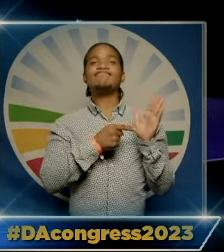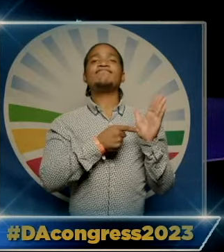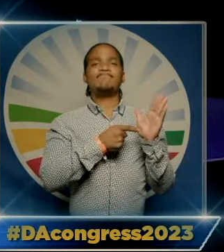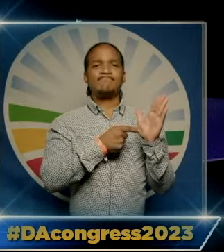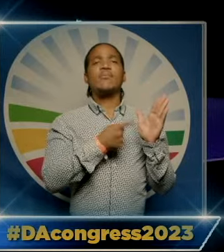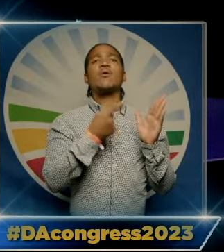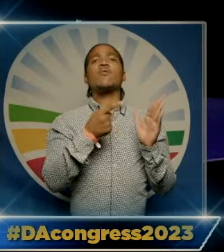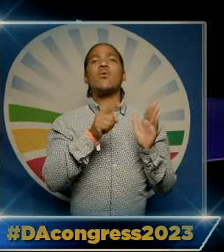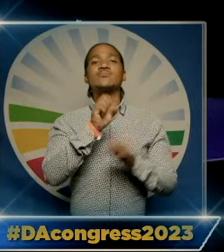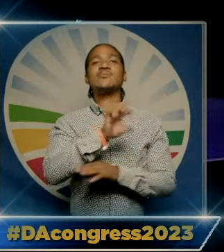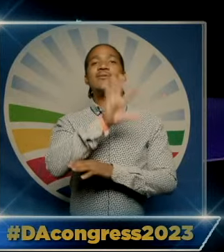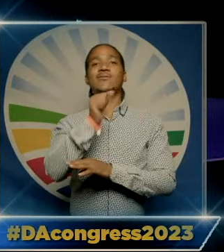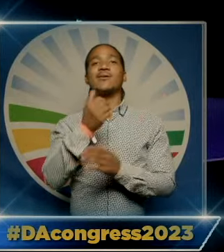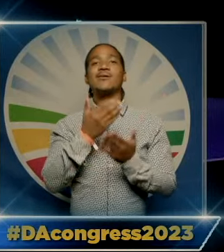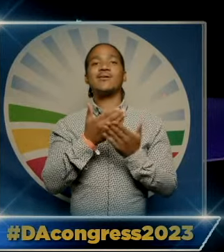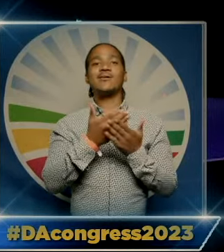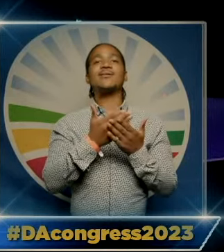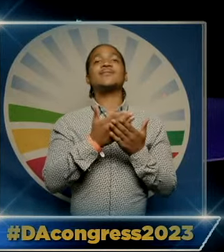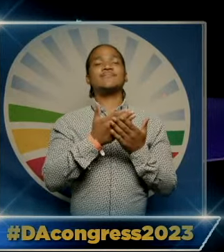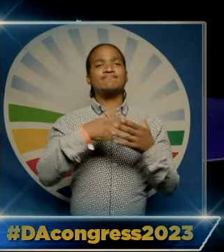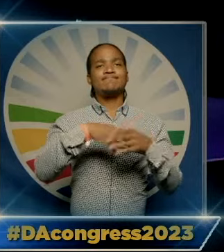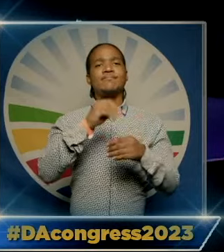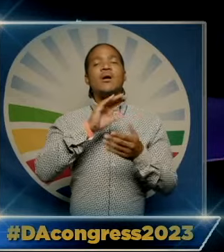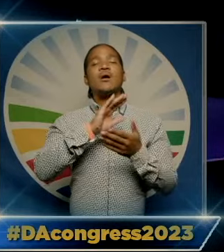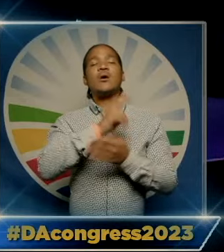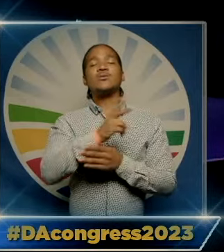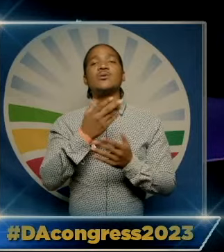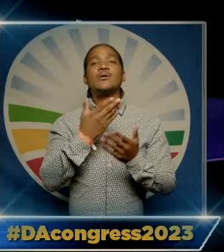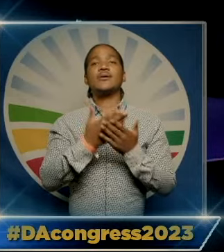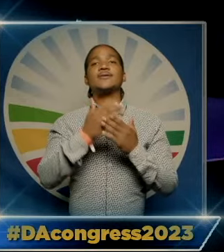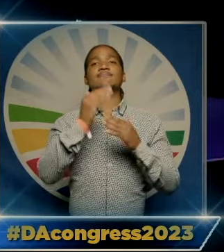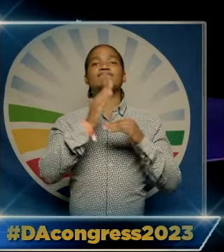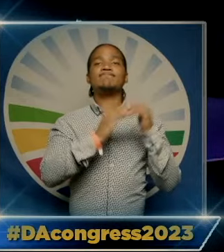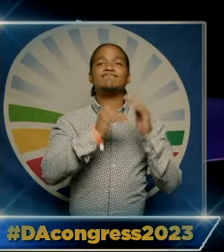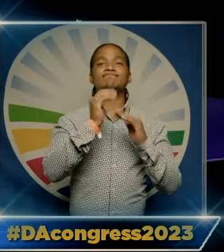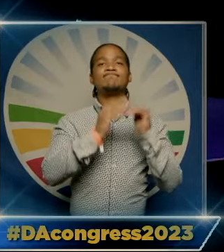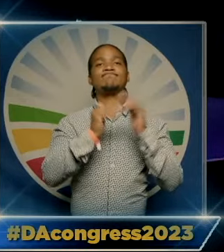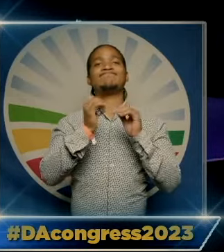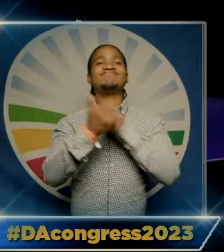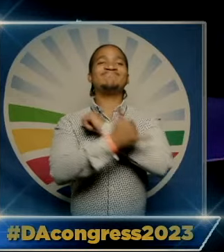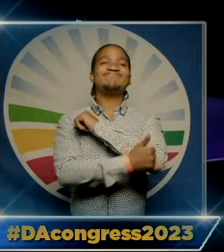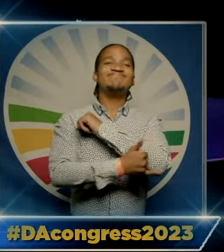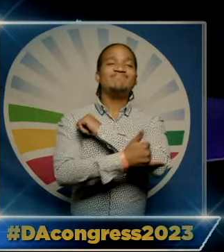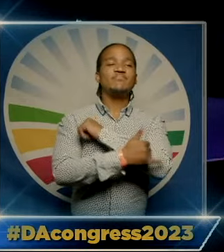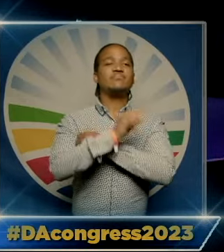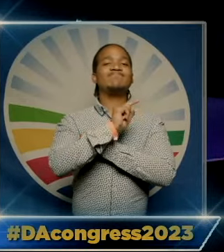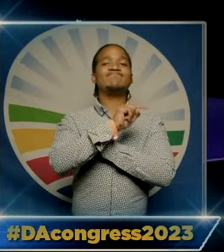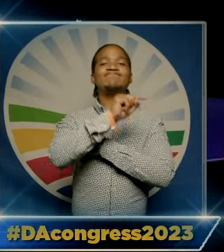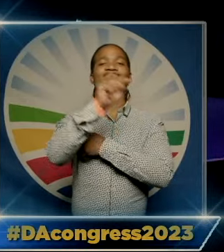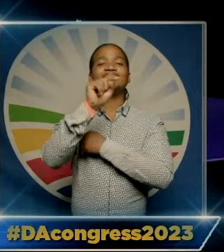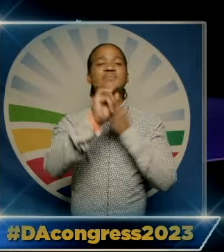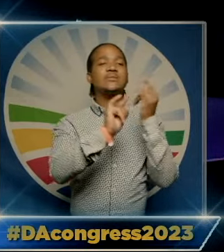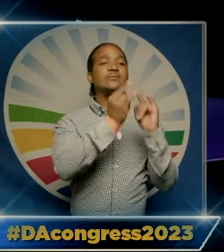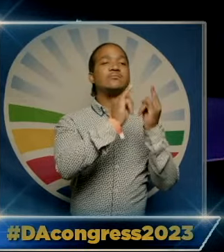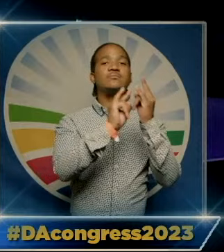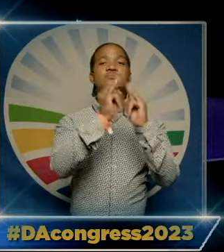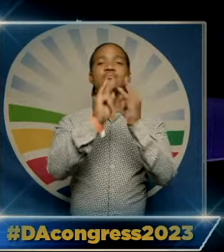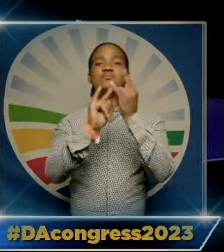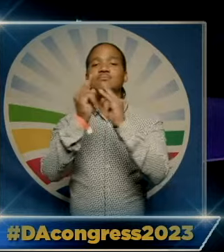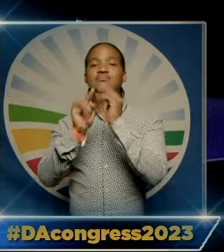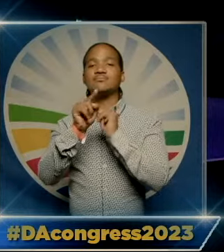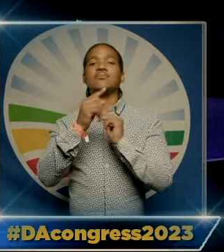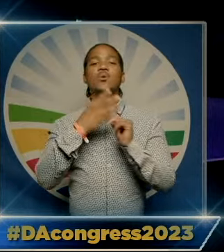this gridlock and to rebuild our towns, our cities, all over South Africa. We